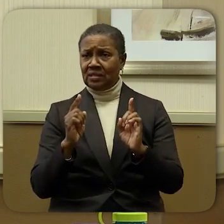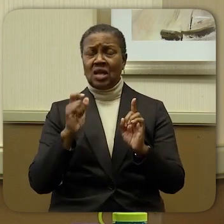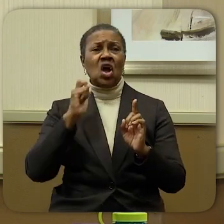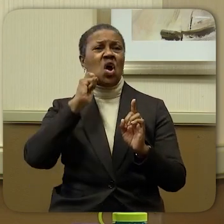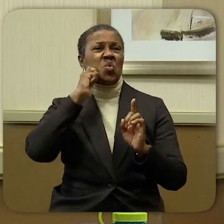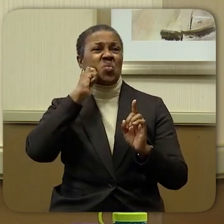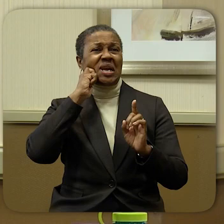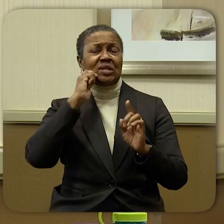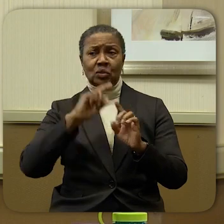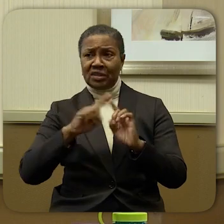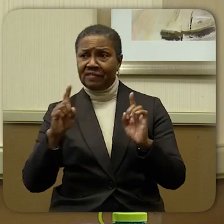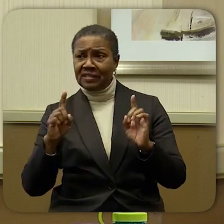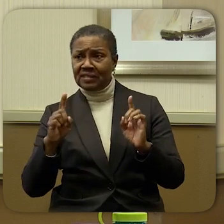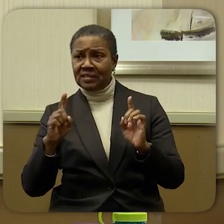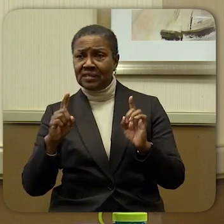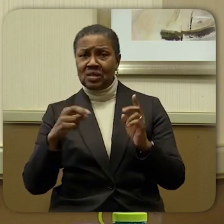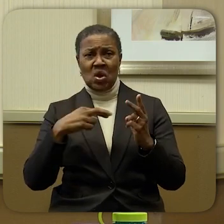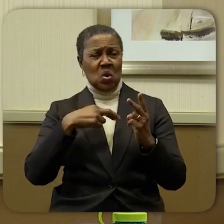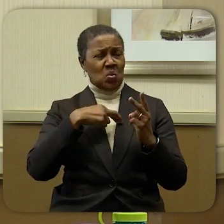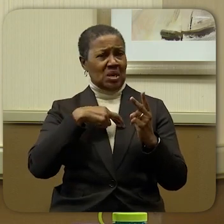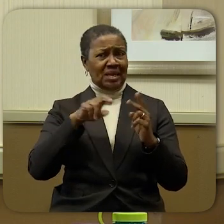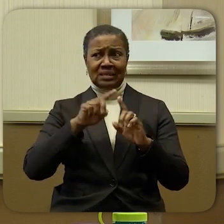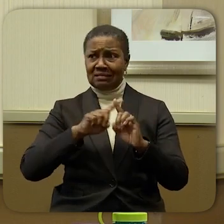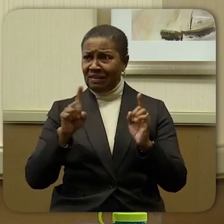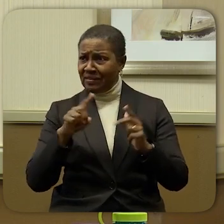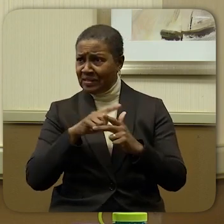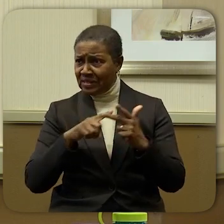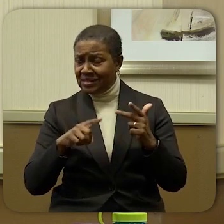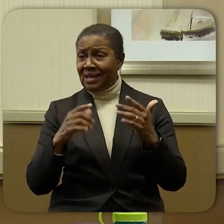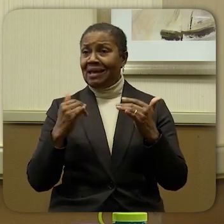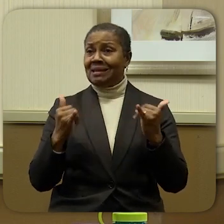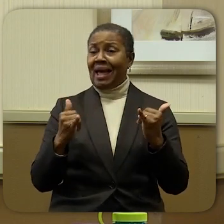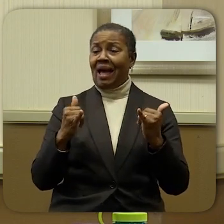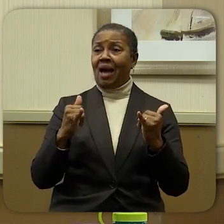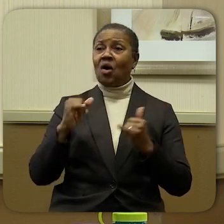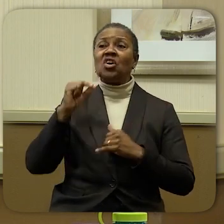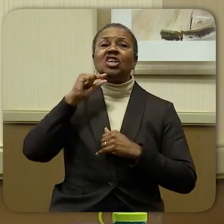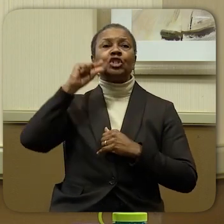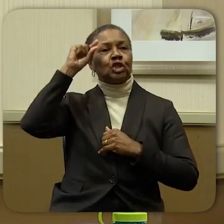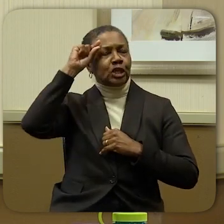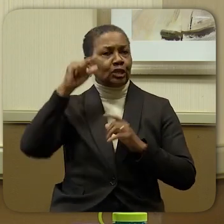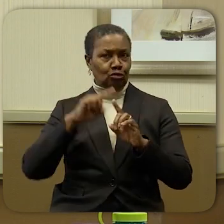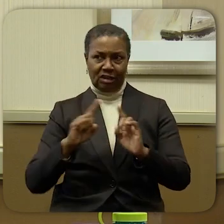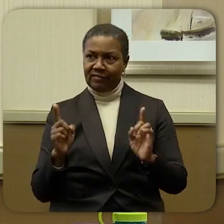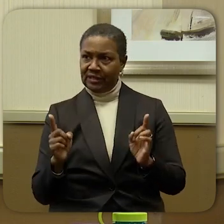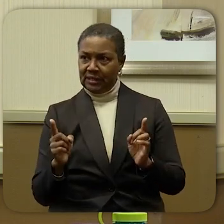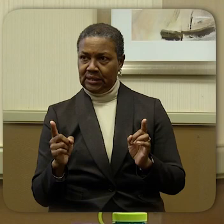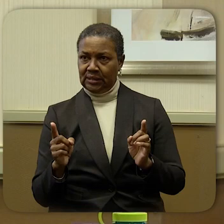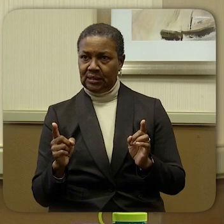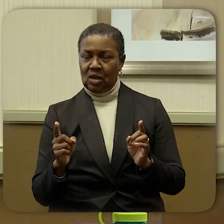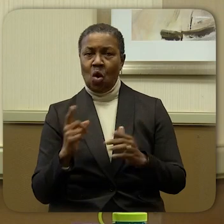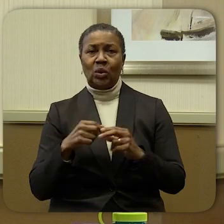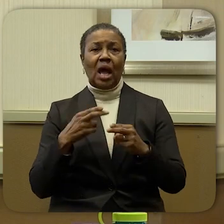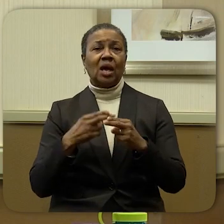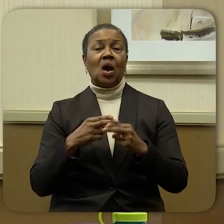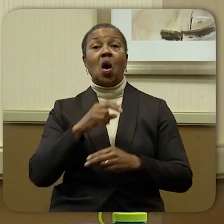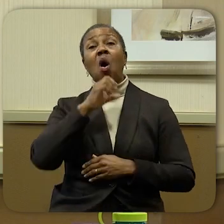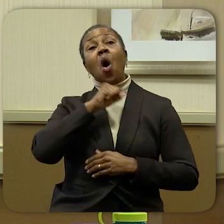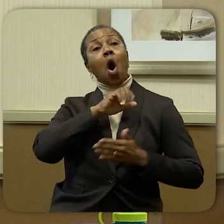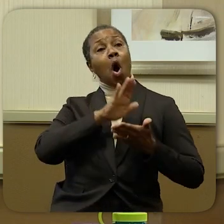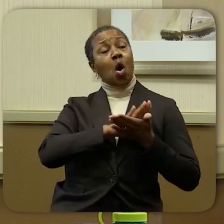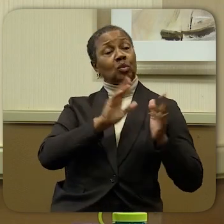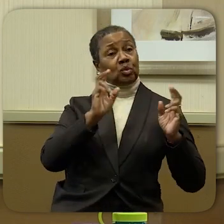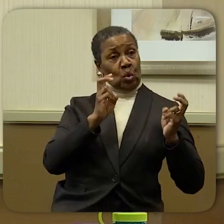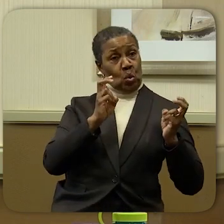differences, religion differences, now gender. And so a lot, what I call the old